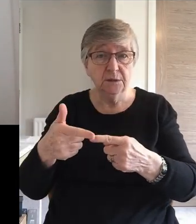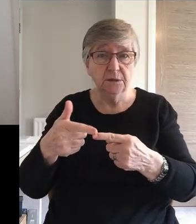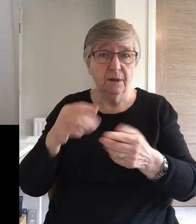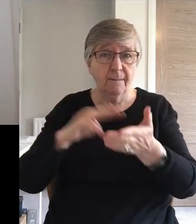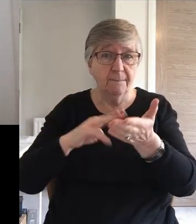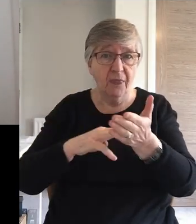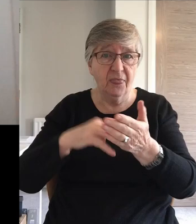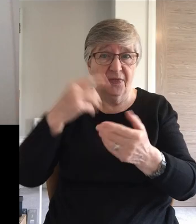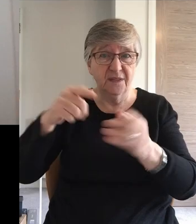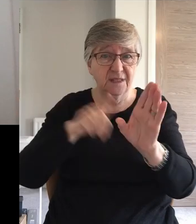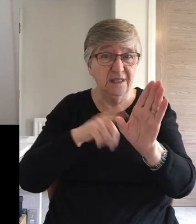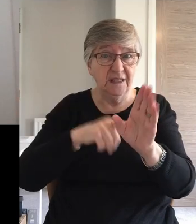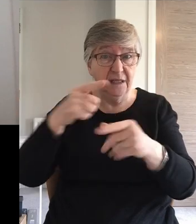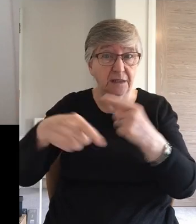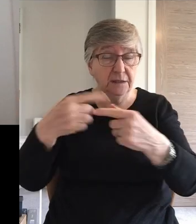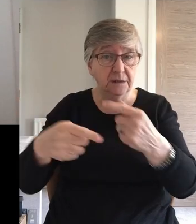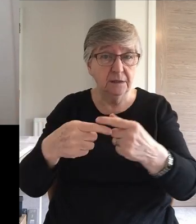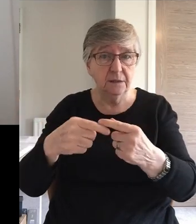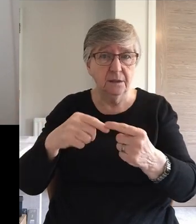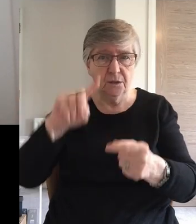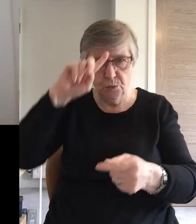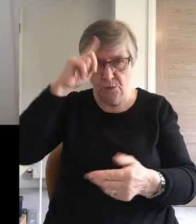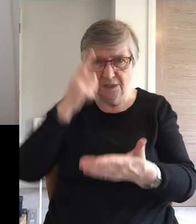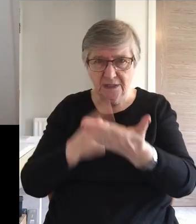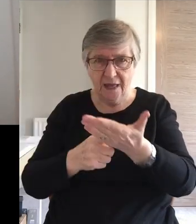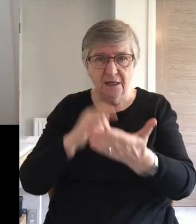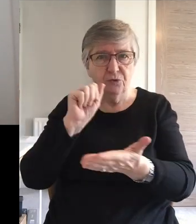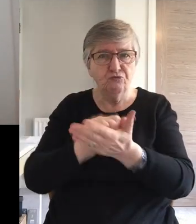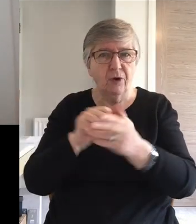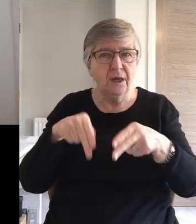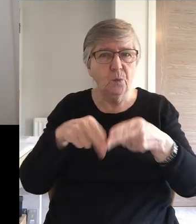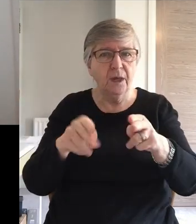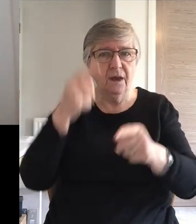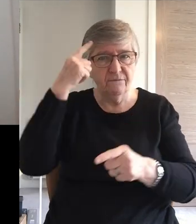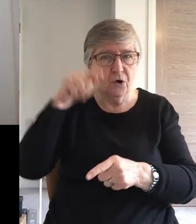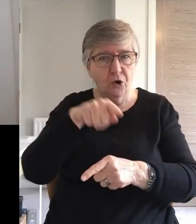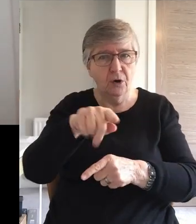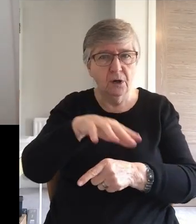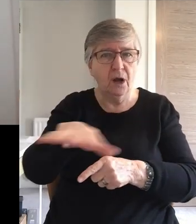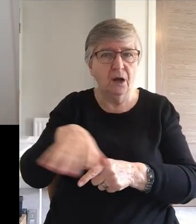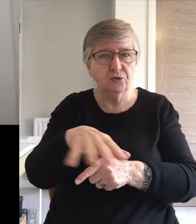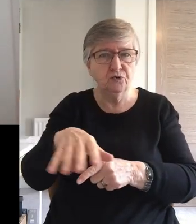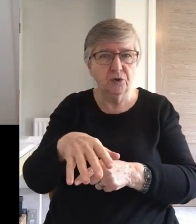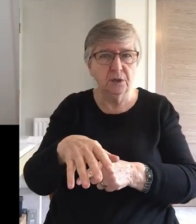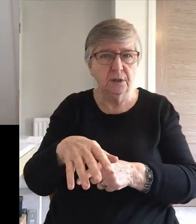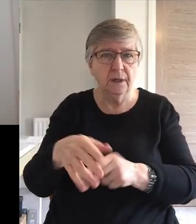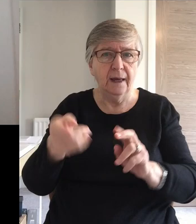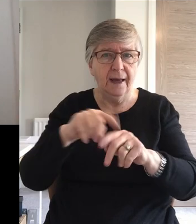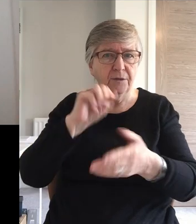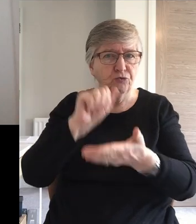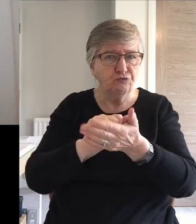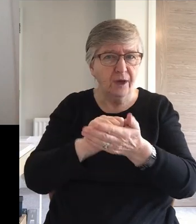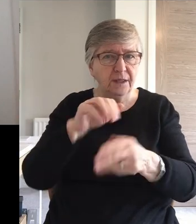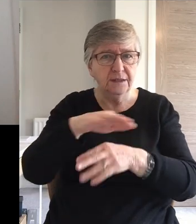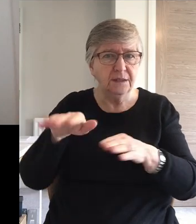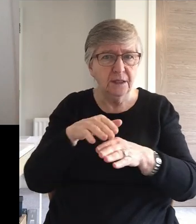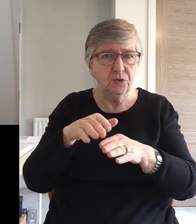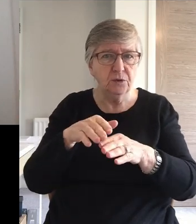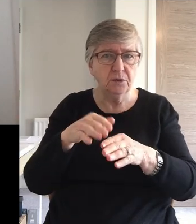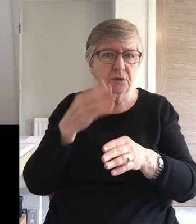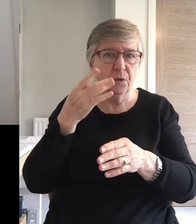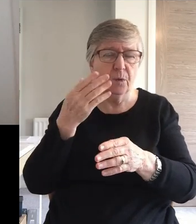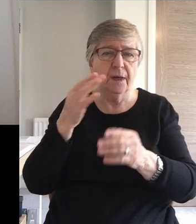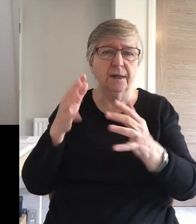make the right decisions for their country going forward, and the right decisions in America's role in the